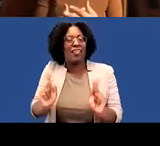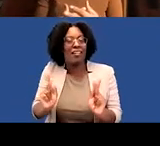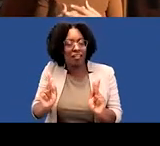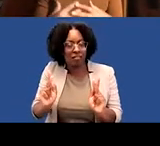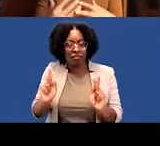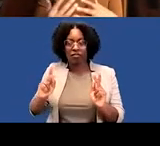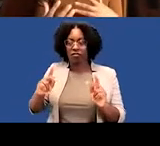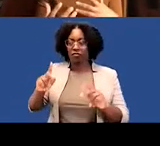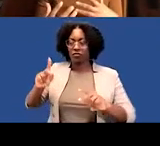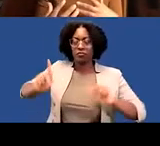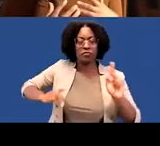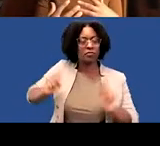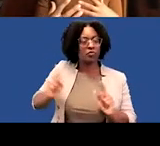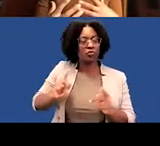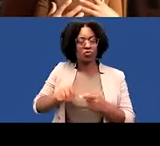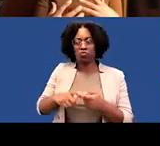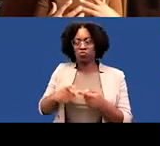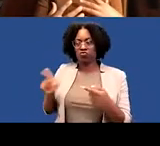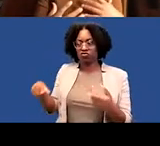allowing for people to kind of be